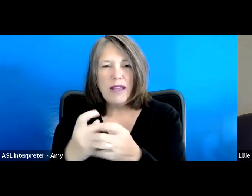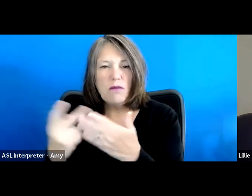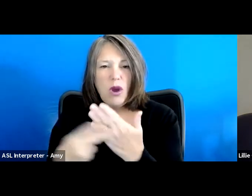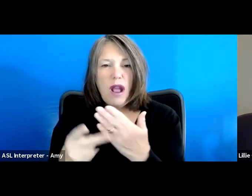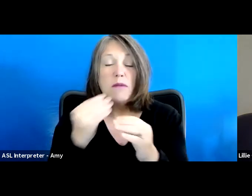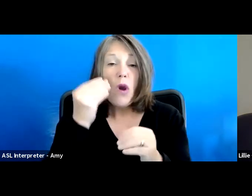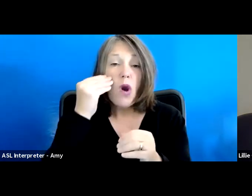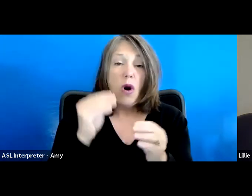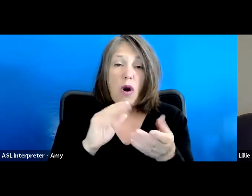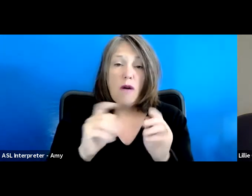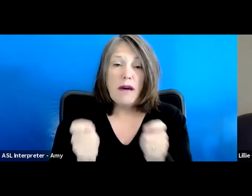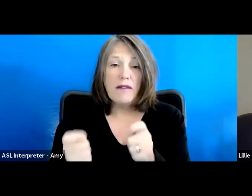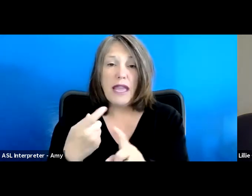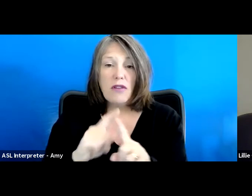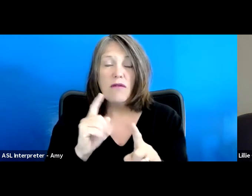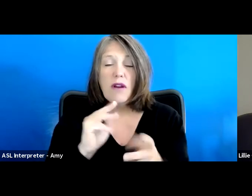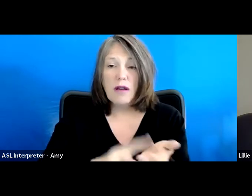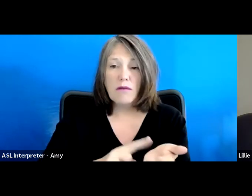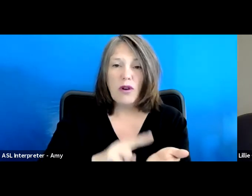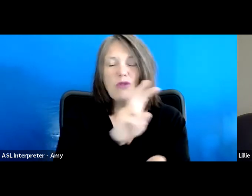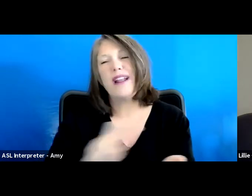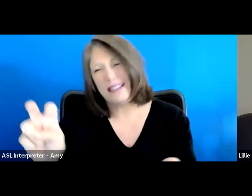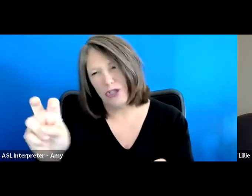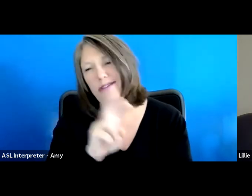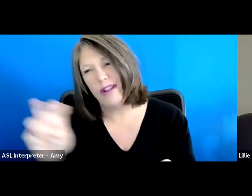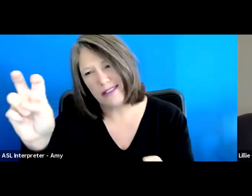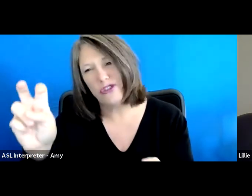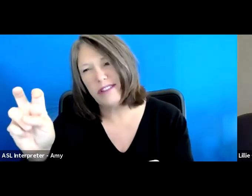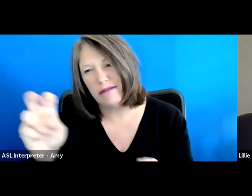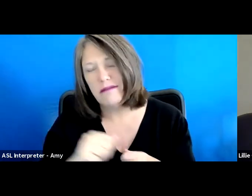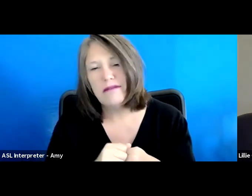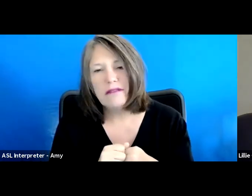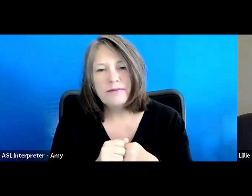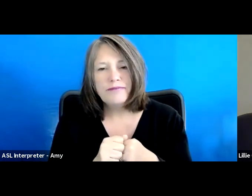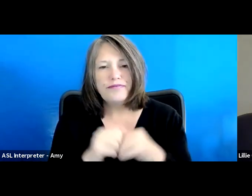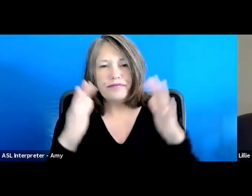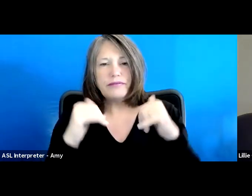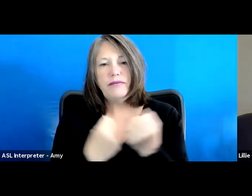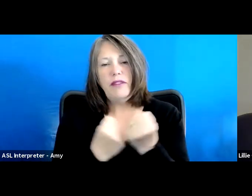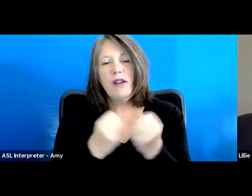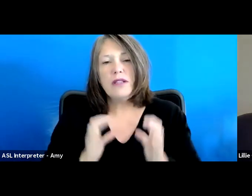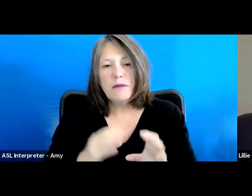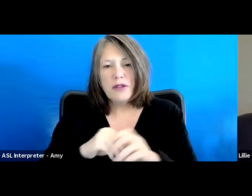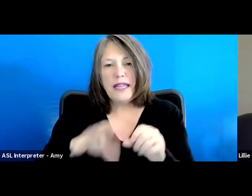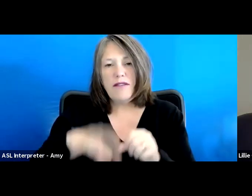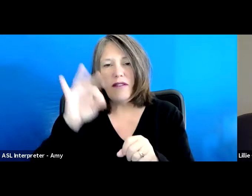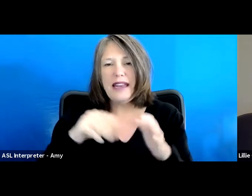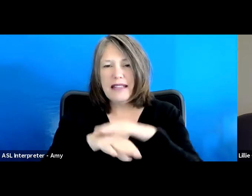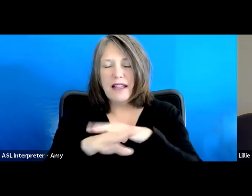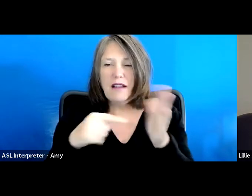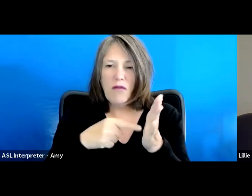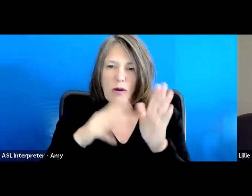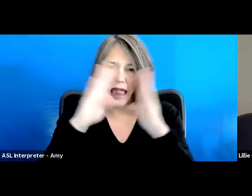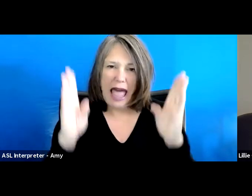nursing facilities only, or I guess youth transition as well, I'll include, of course. Support consumers in finding accessible, affordable